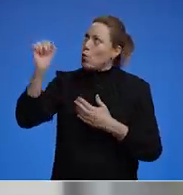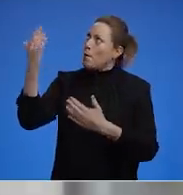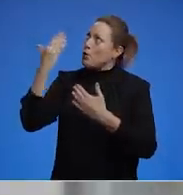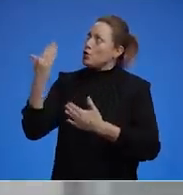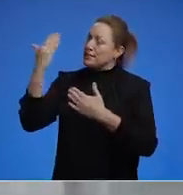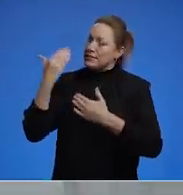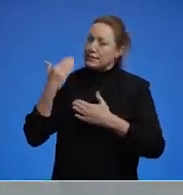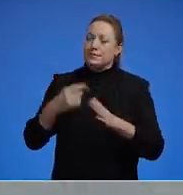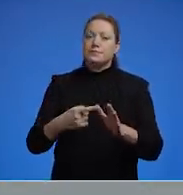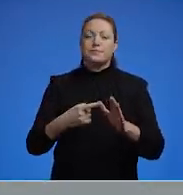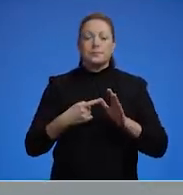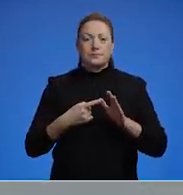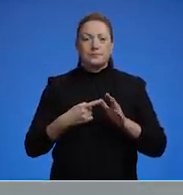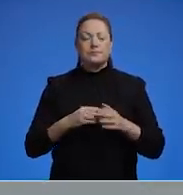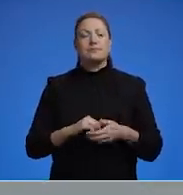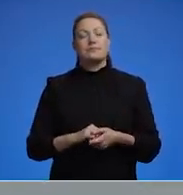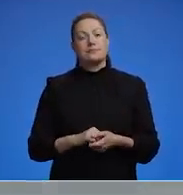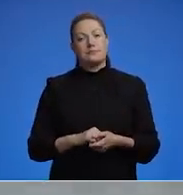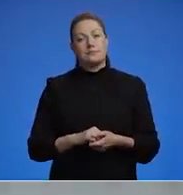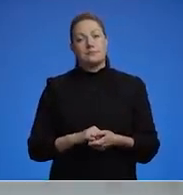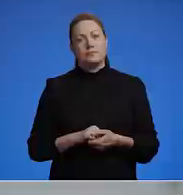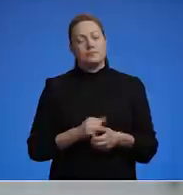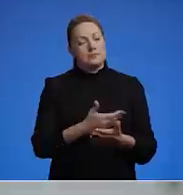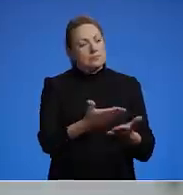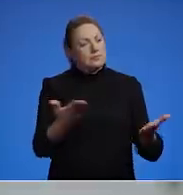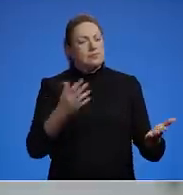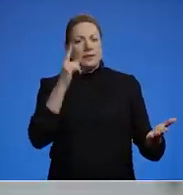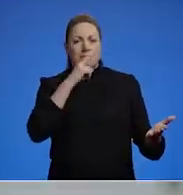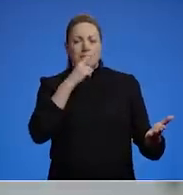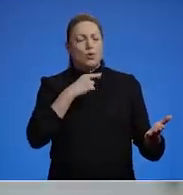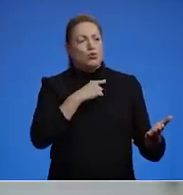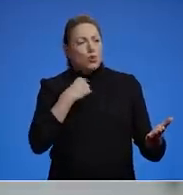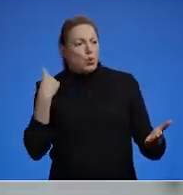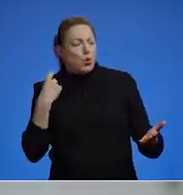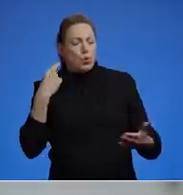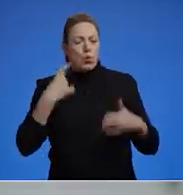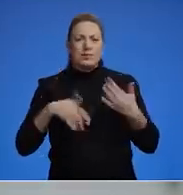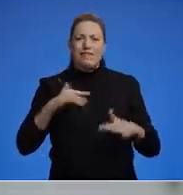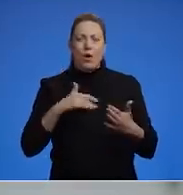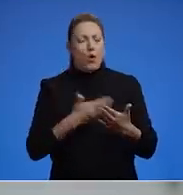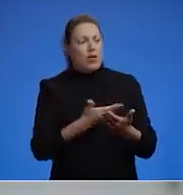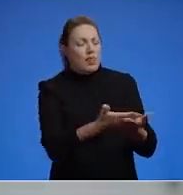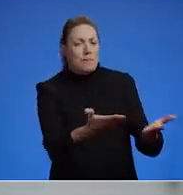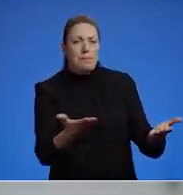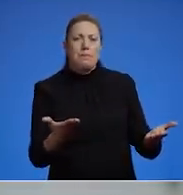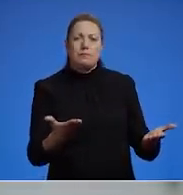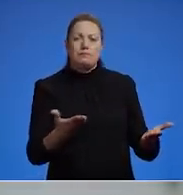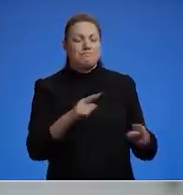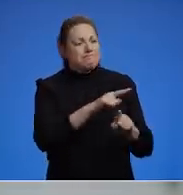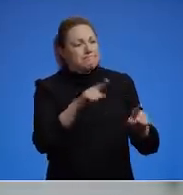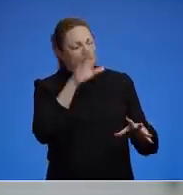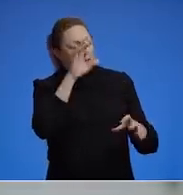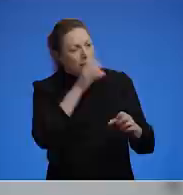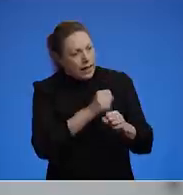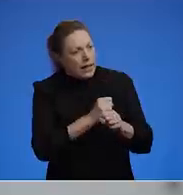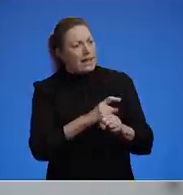In your mercy, Lord, hear our prayer. That those who suffer cruelty or torture for their beliefs will